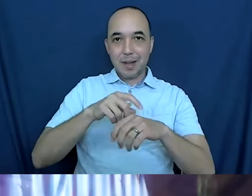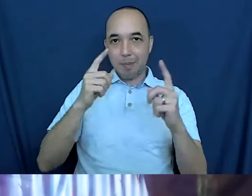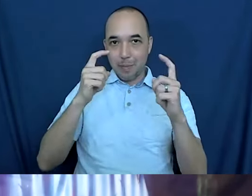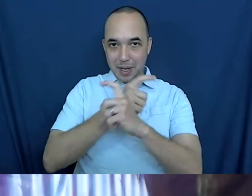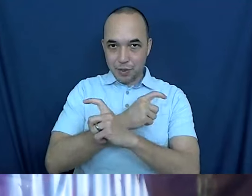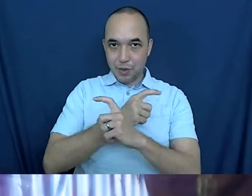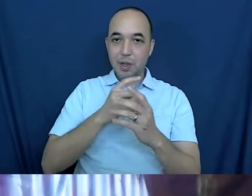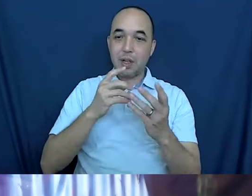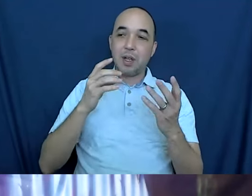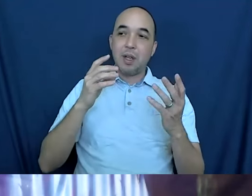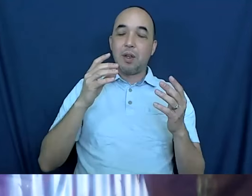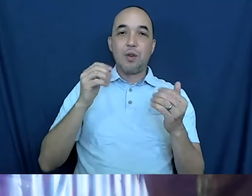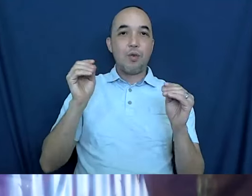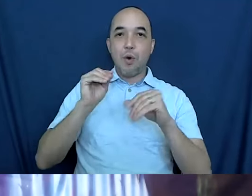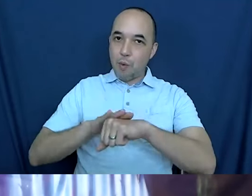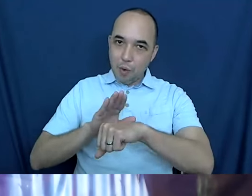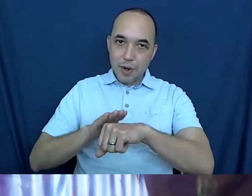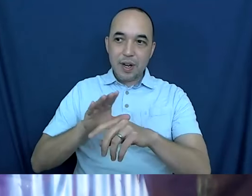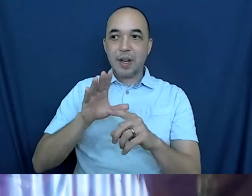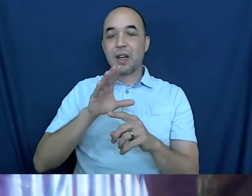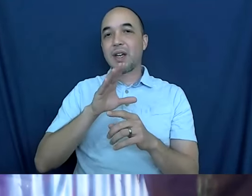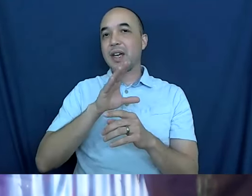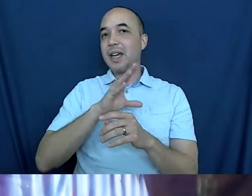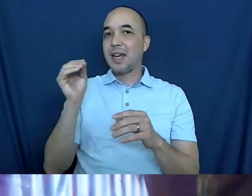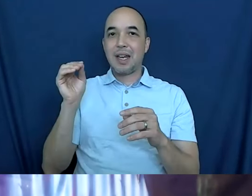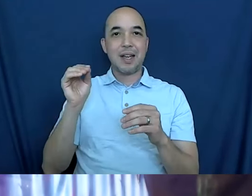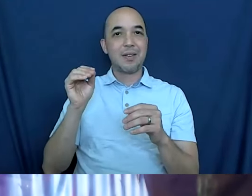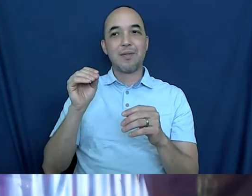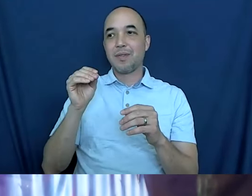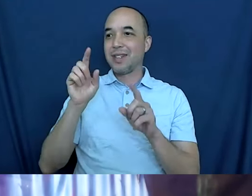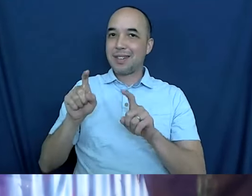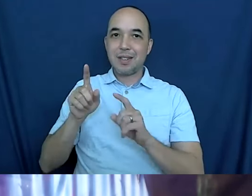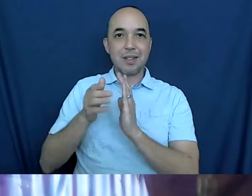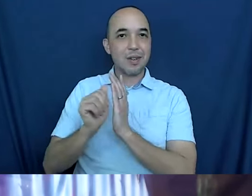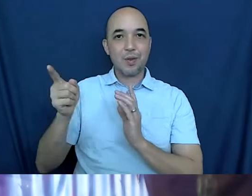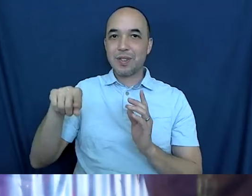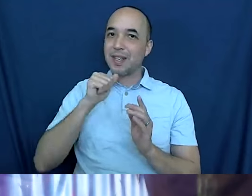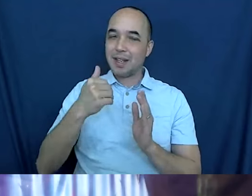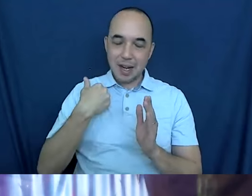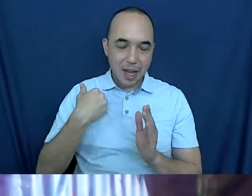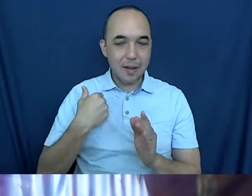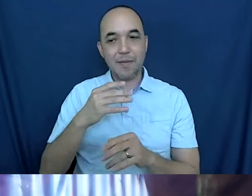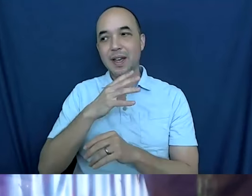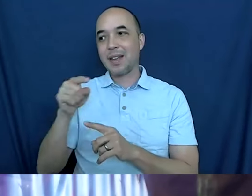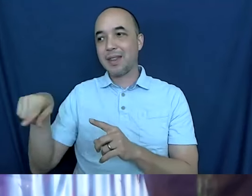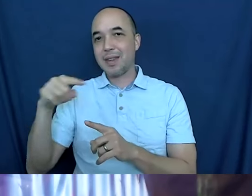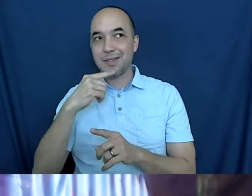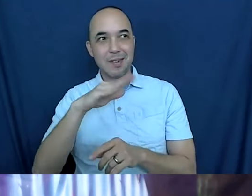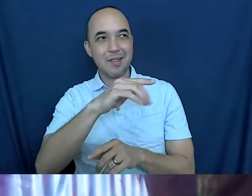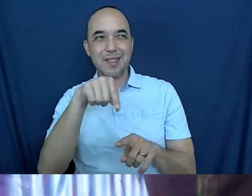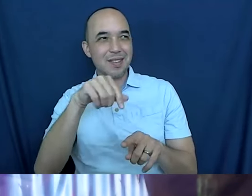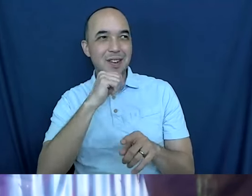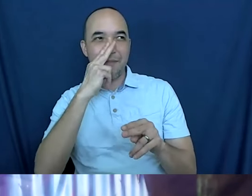we're not having fun, the DM didn't listen. So really, communication is always the baseline